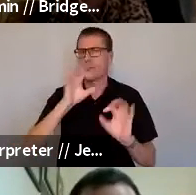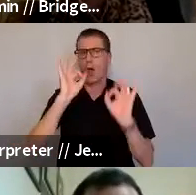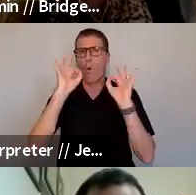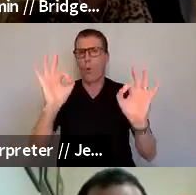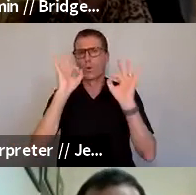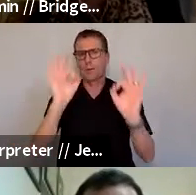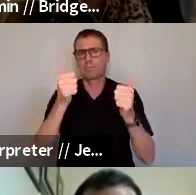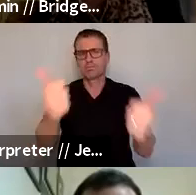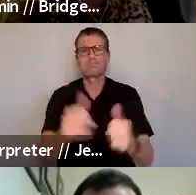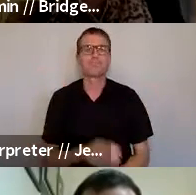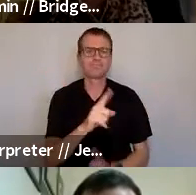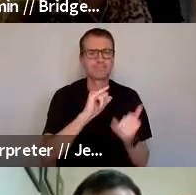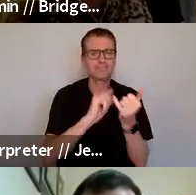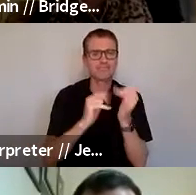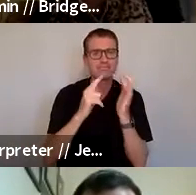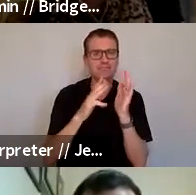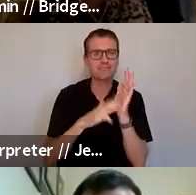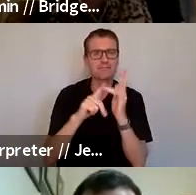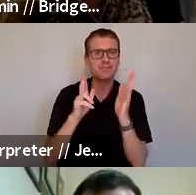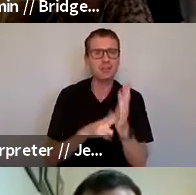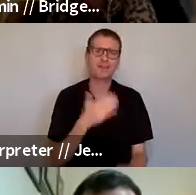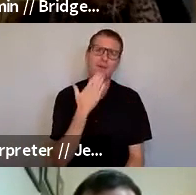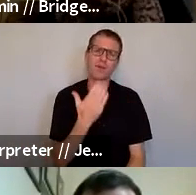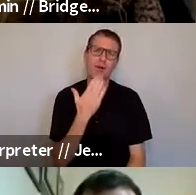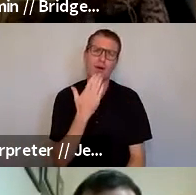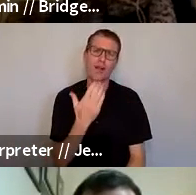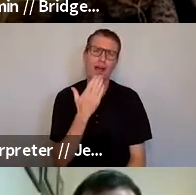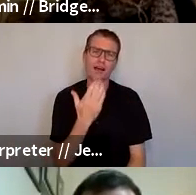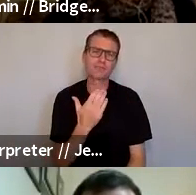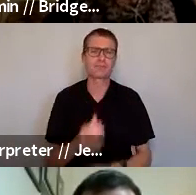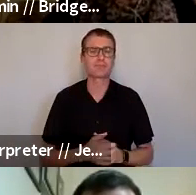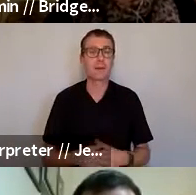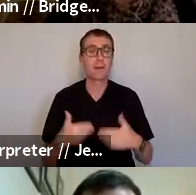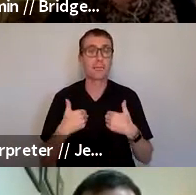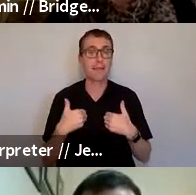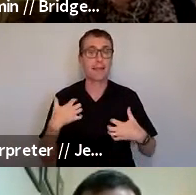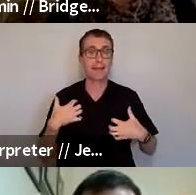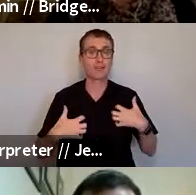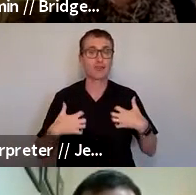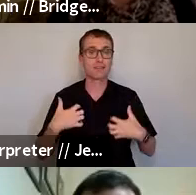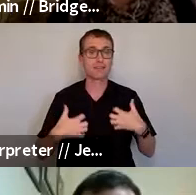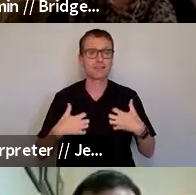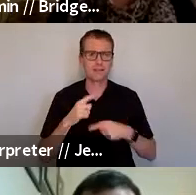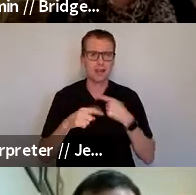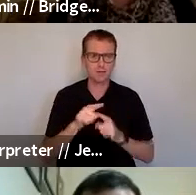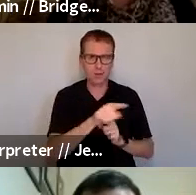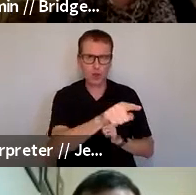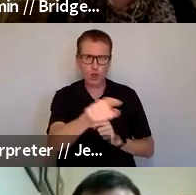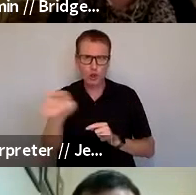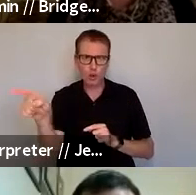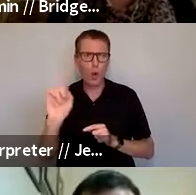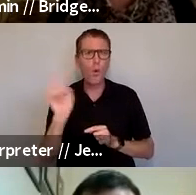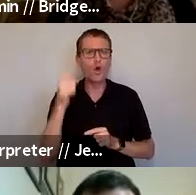Kia ora, Richard. Yeah, I would be quite interested in what this group thinks a